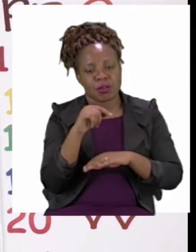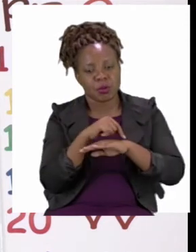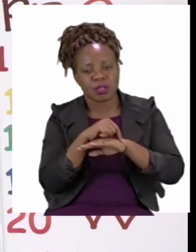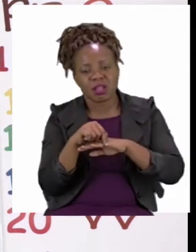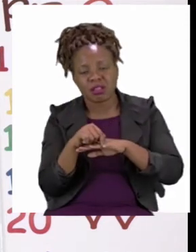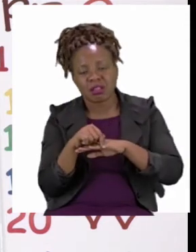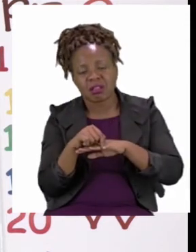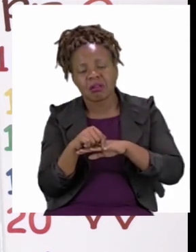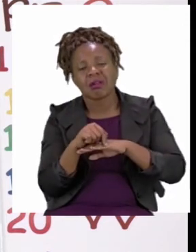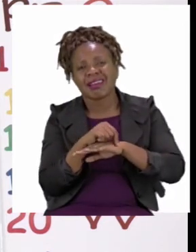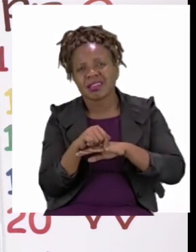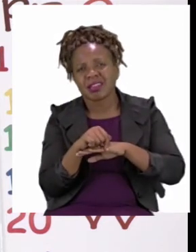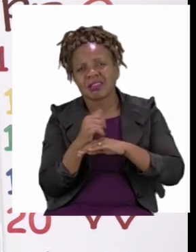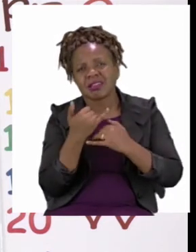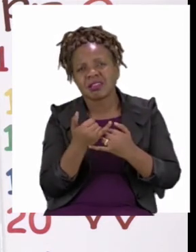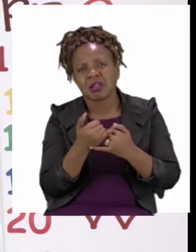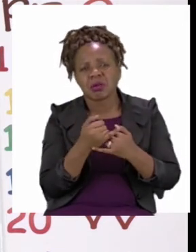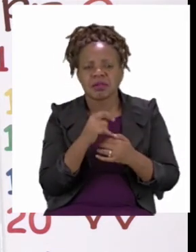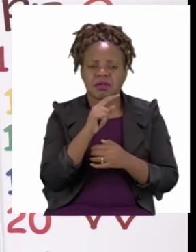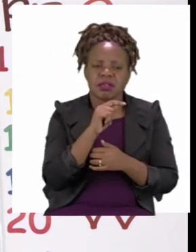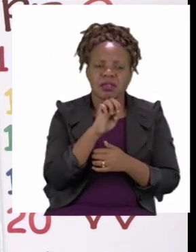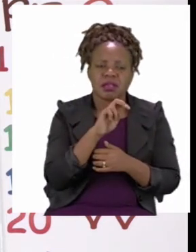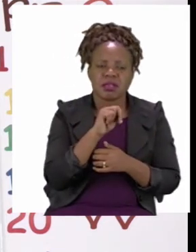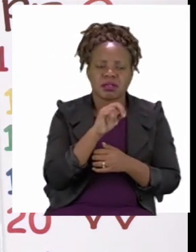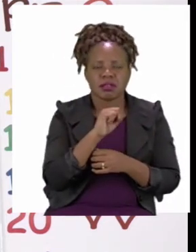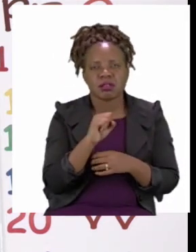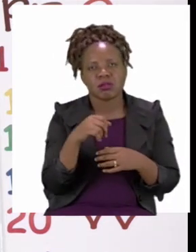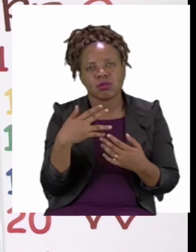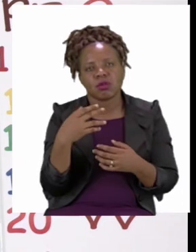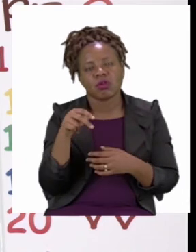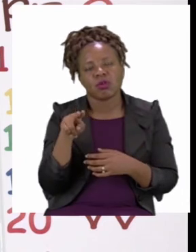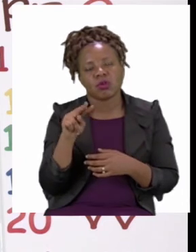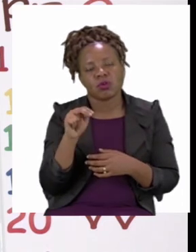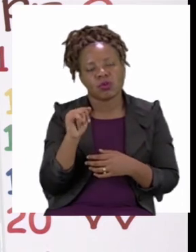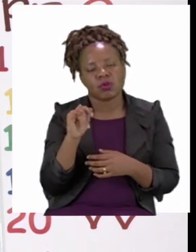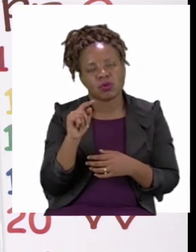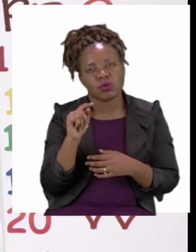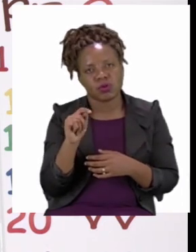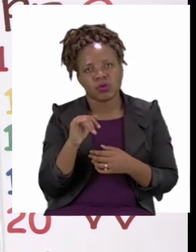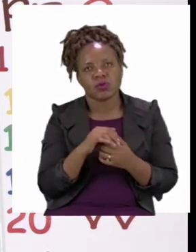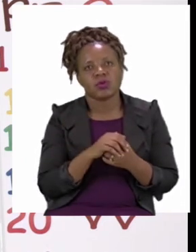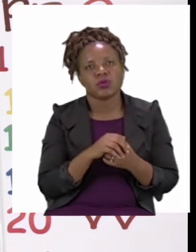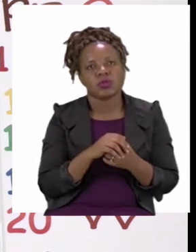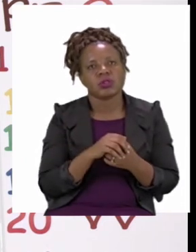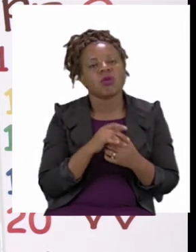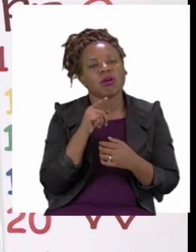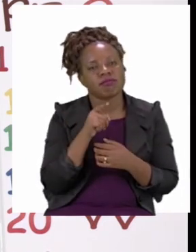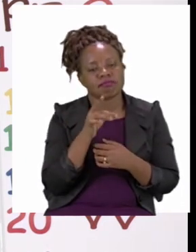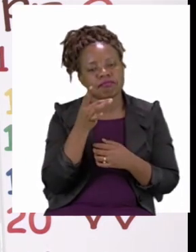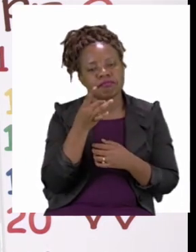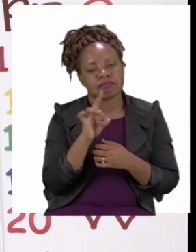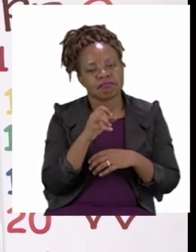our underlined digit a unit. So we are going to write unit.